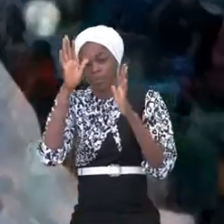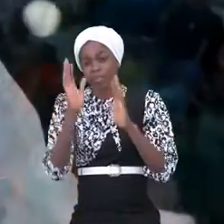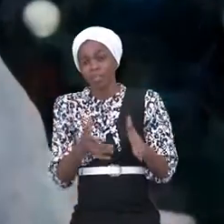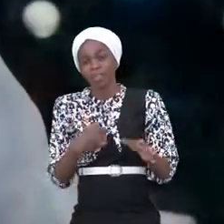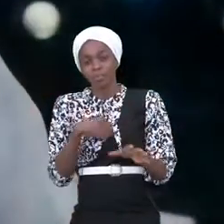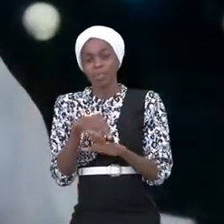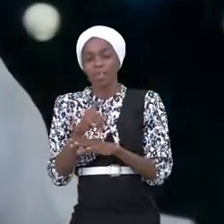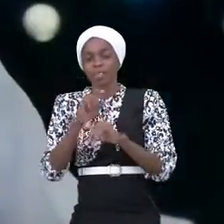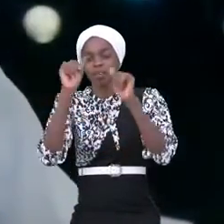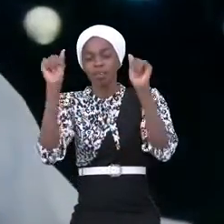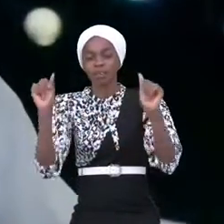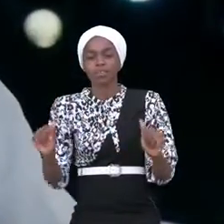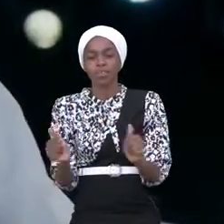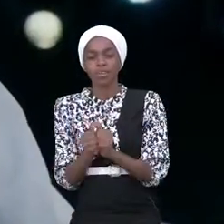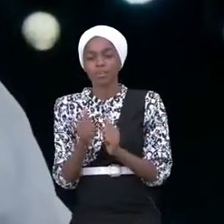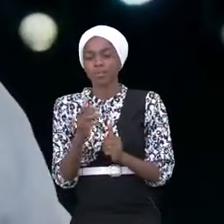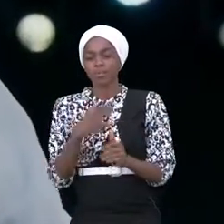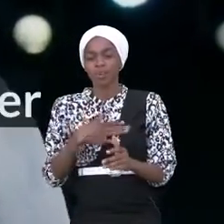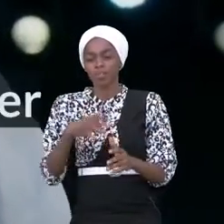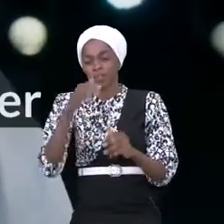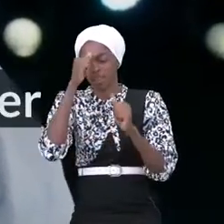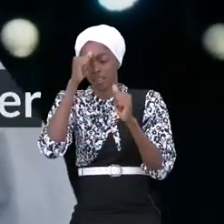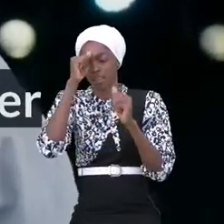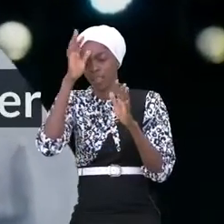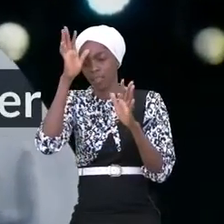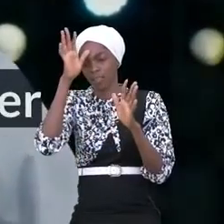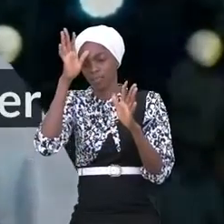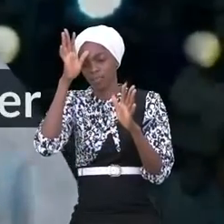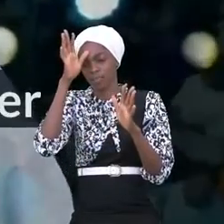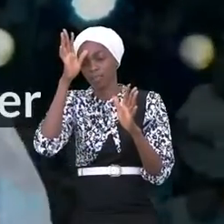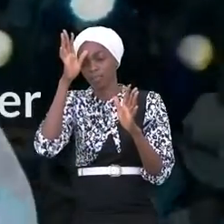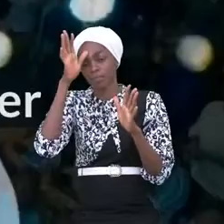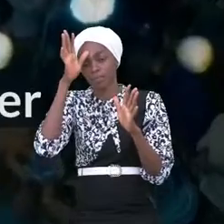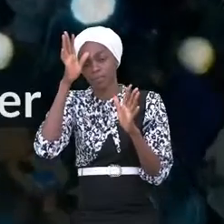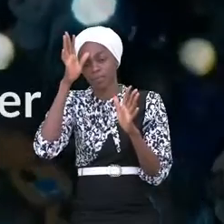Leave me at the altar with my father.